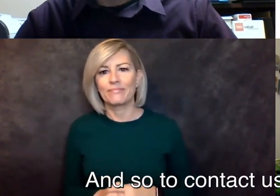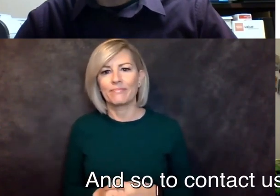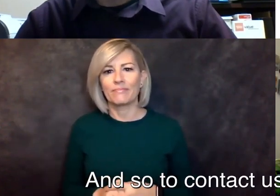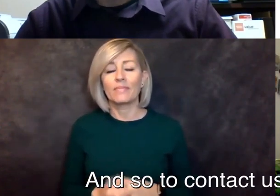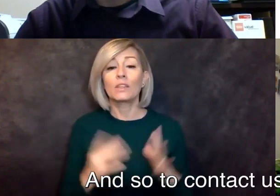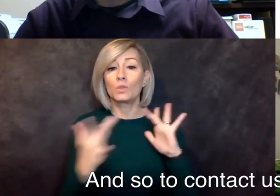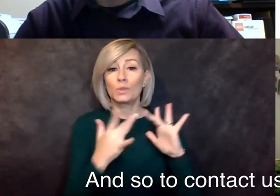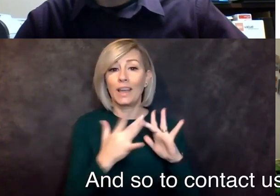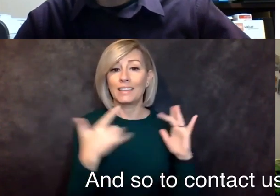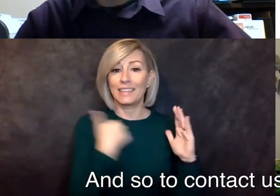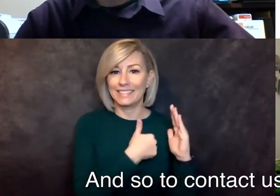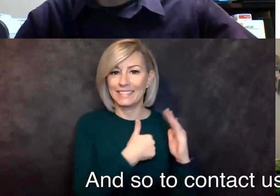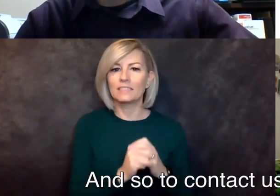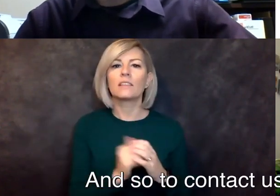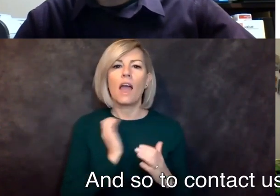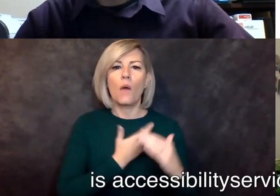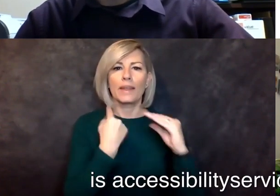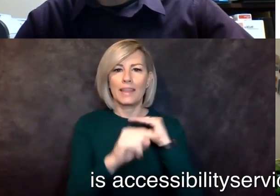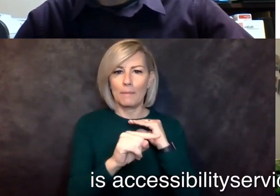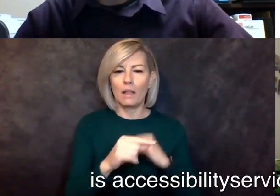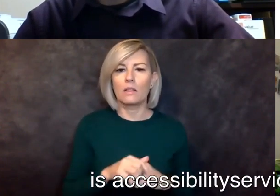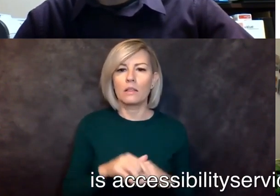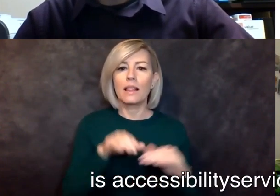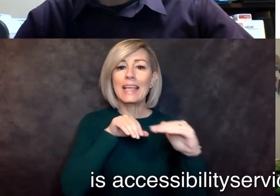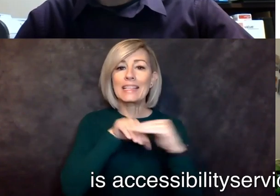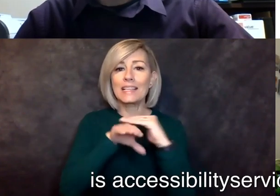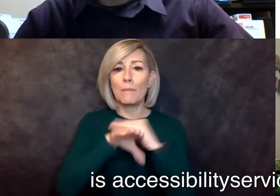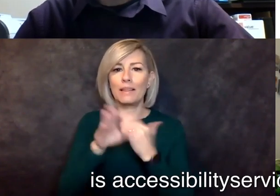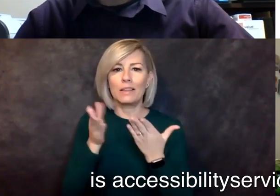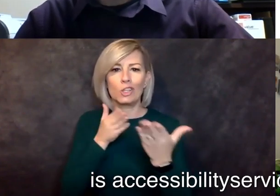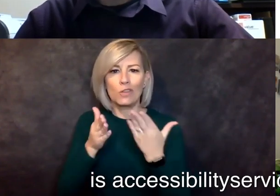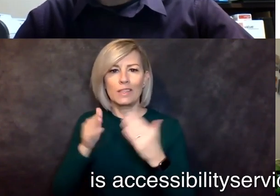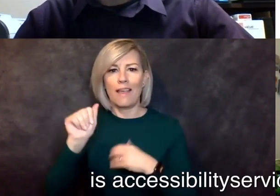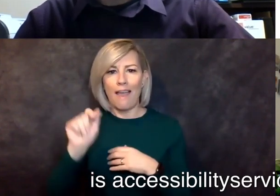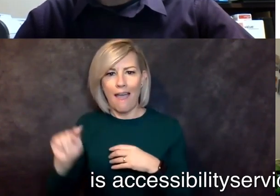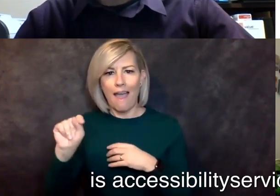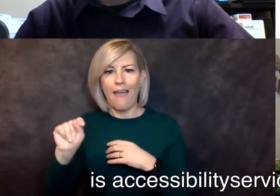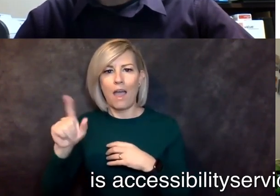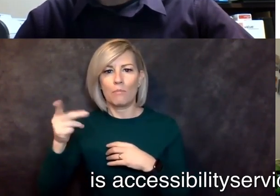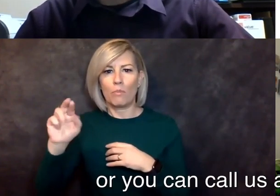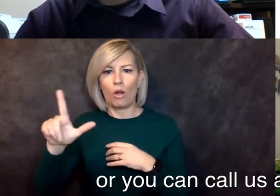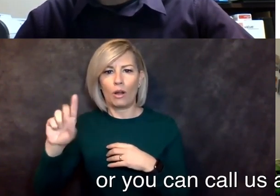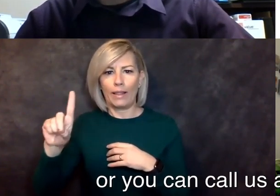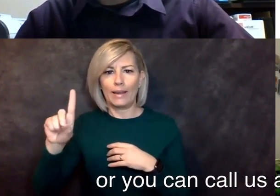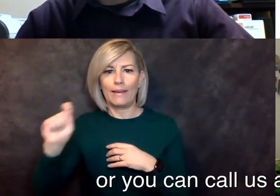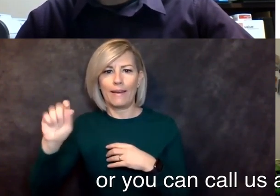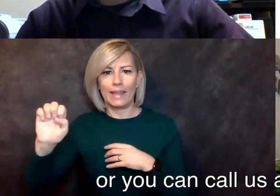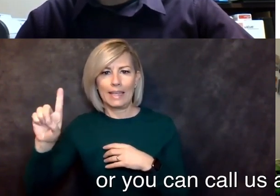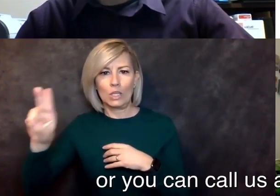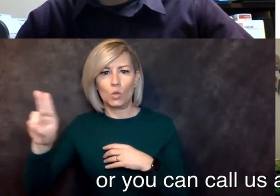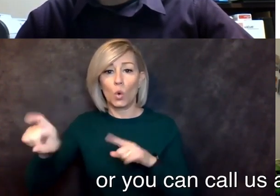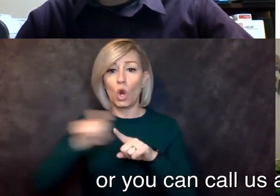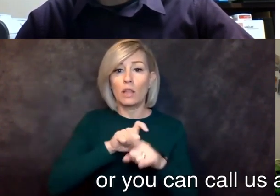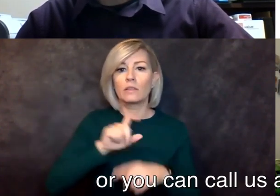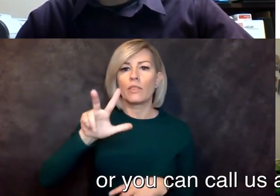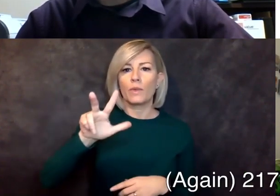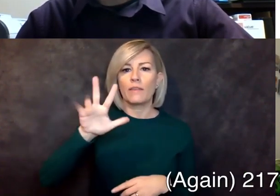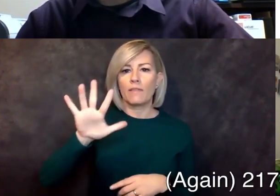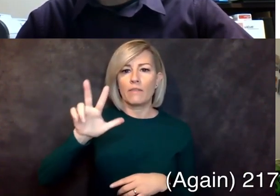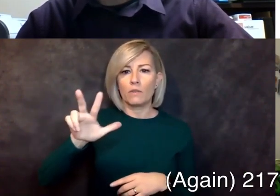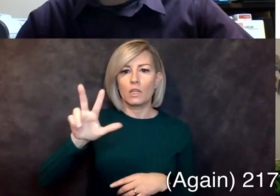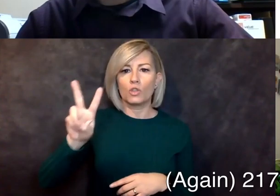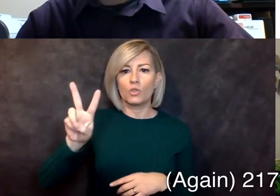to contact us, our email address is accessibilityservicesatparkland.edu, or you can call us at 353